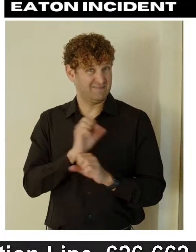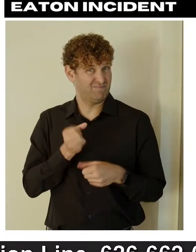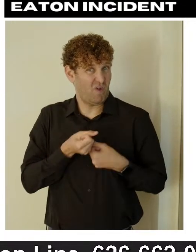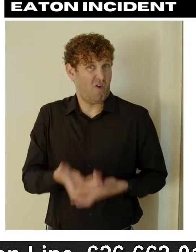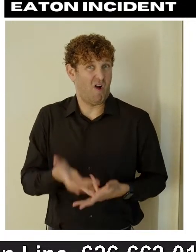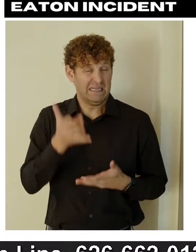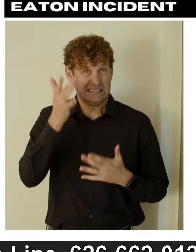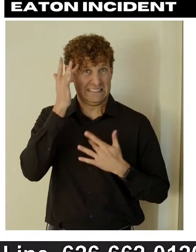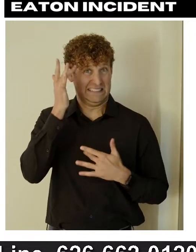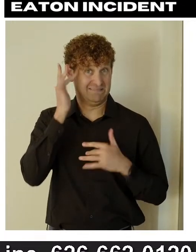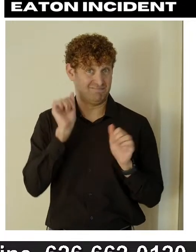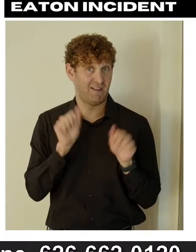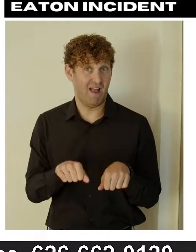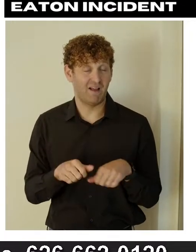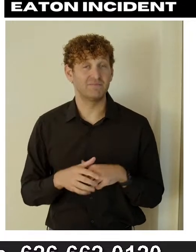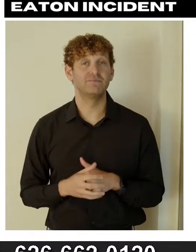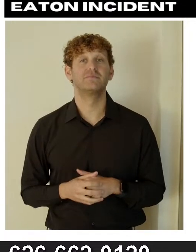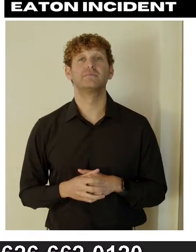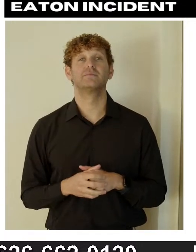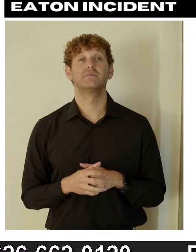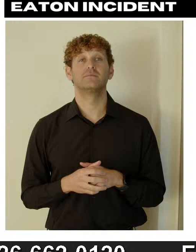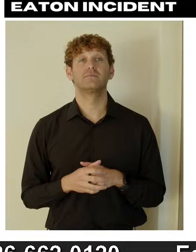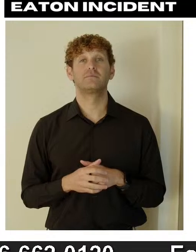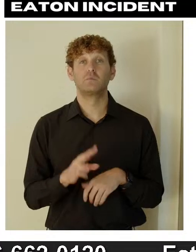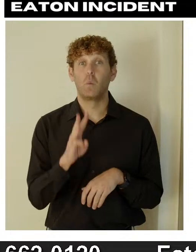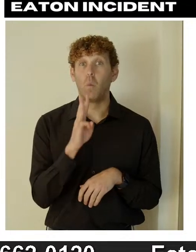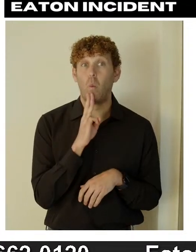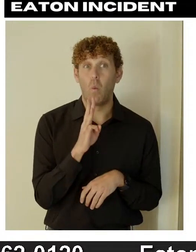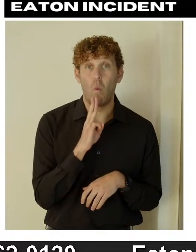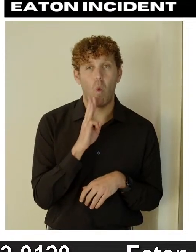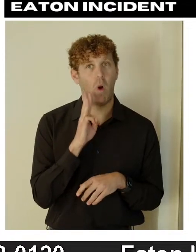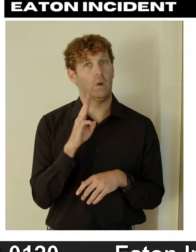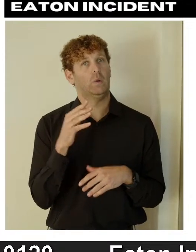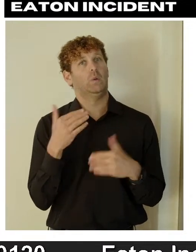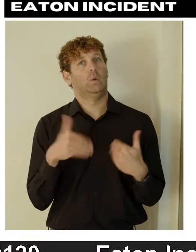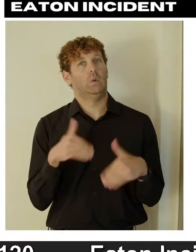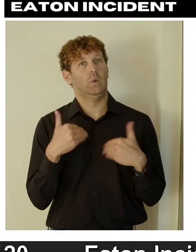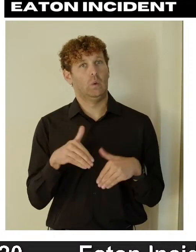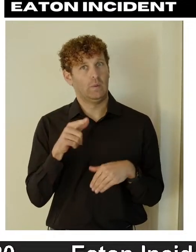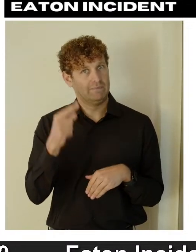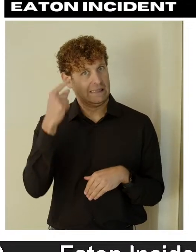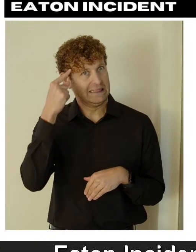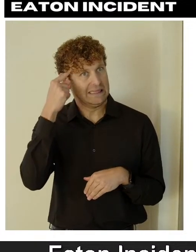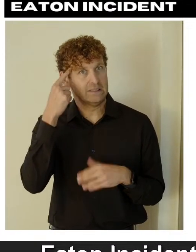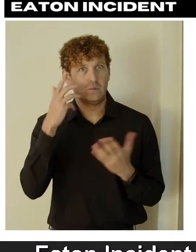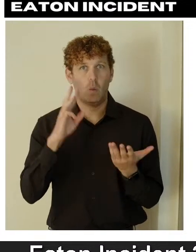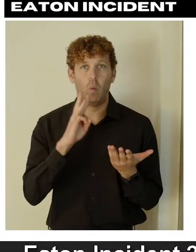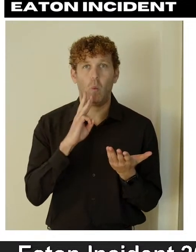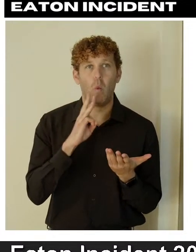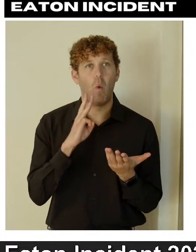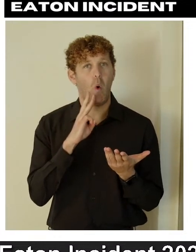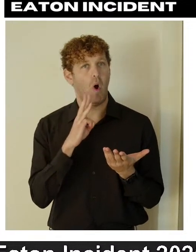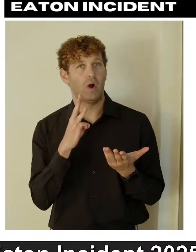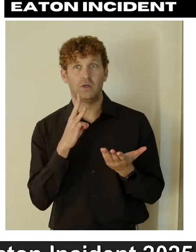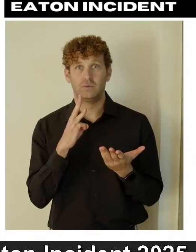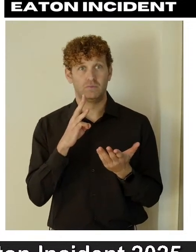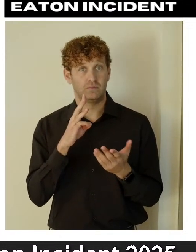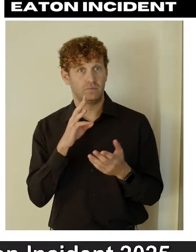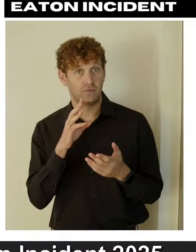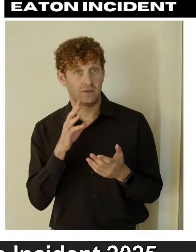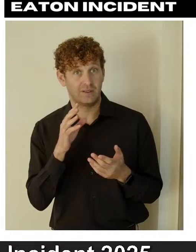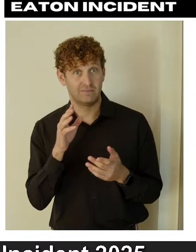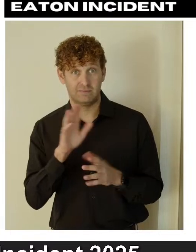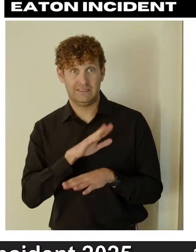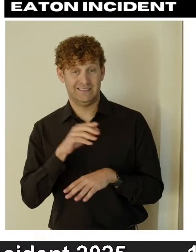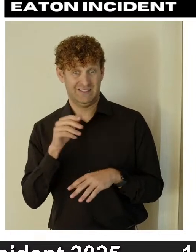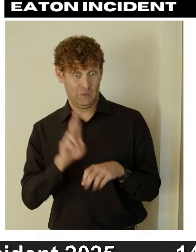future. Water. Think about water. Obviously, you have do not drink when it comes to some hazardous areas, and sometimes you have do not use where you can't